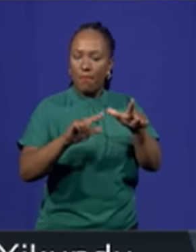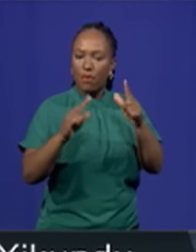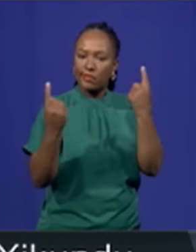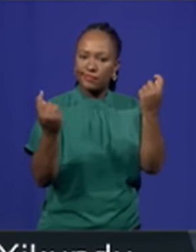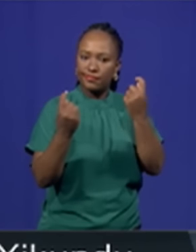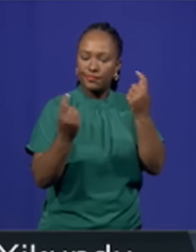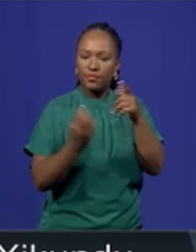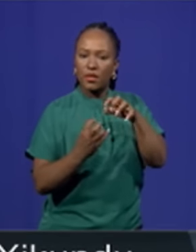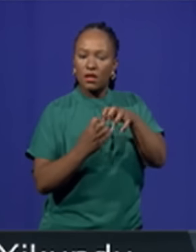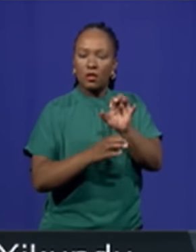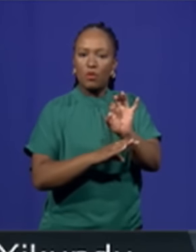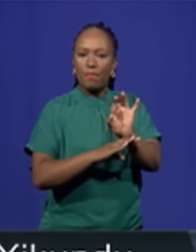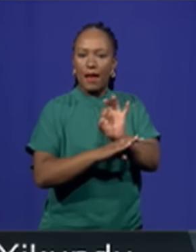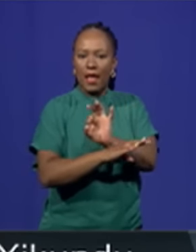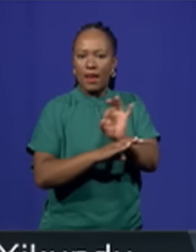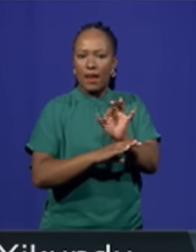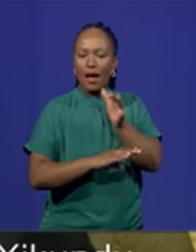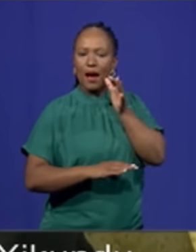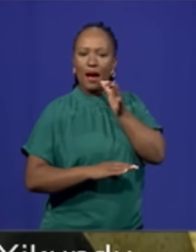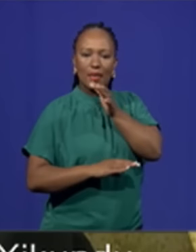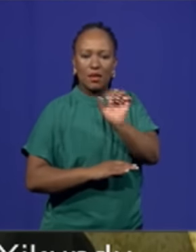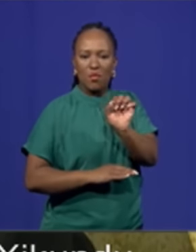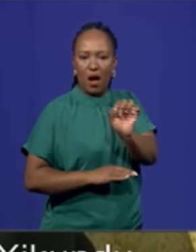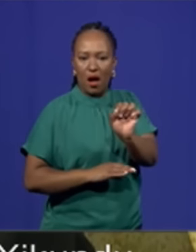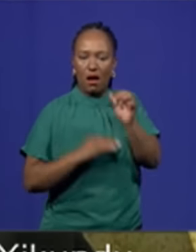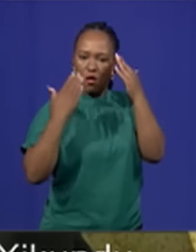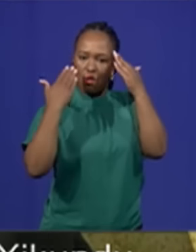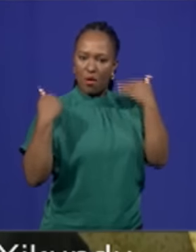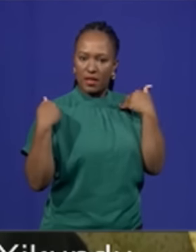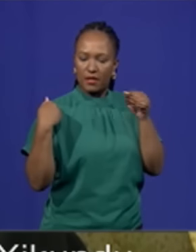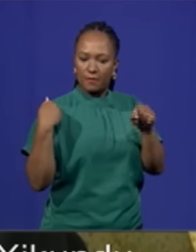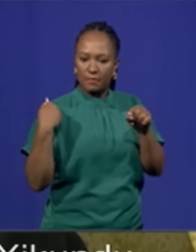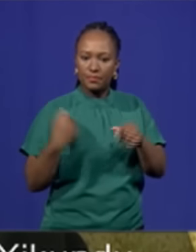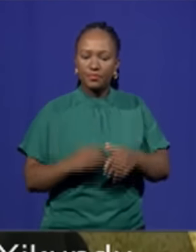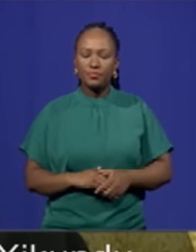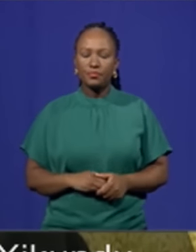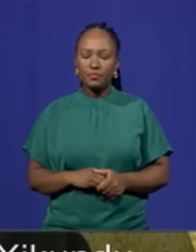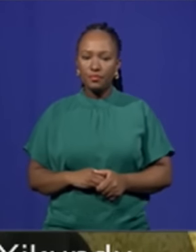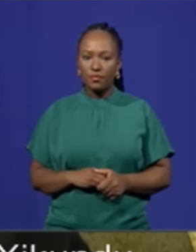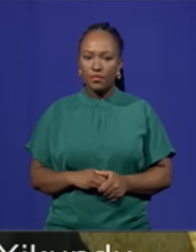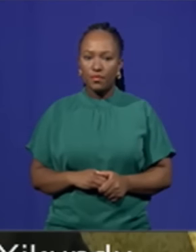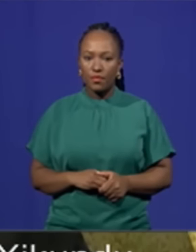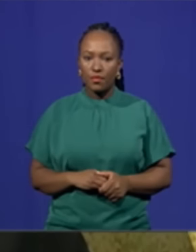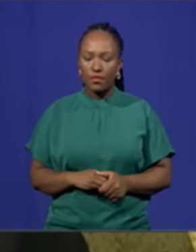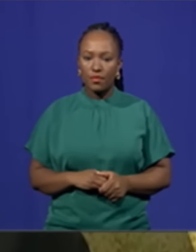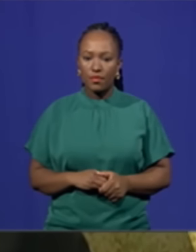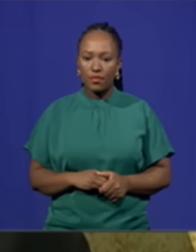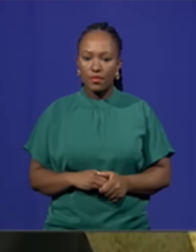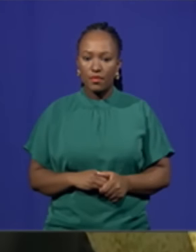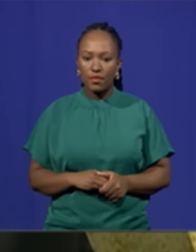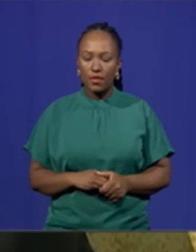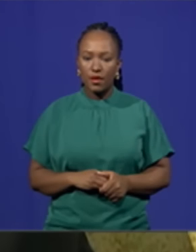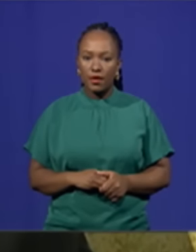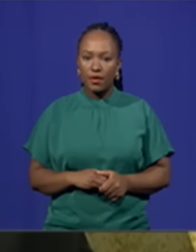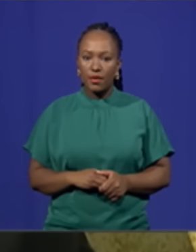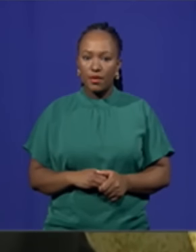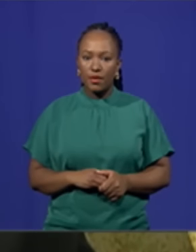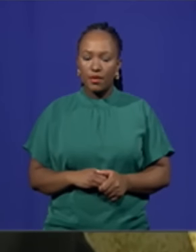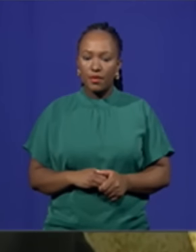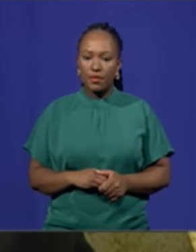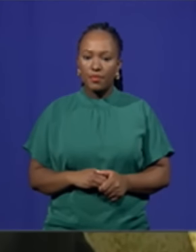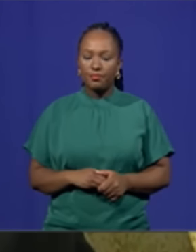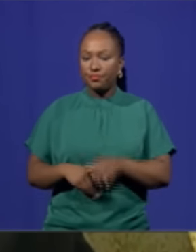beakanya lenyalo la motlogolo wa Collins Maswanganyi. Loko varhandziwa va hina va nga nghenisiwangi endzeni ka ndyangu.